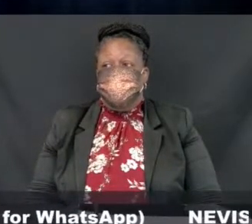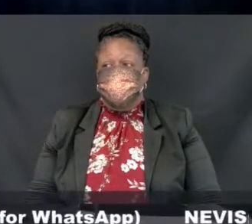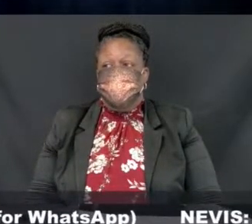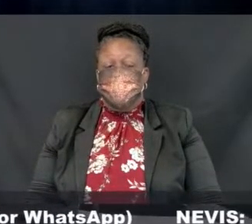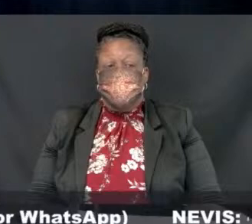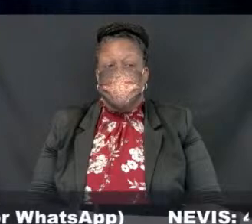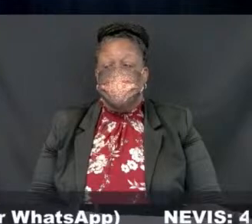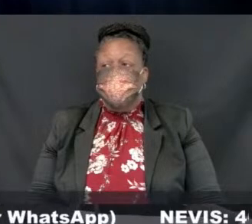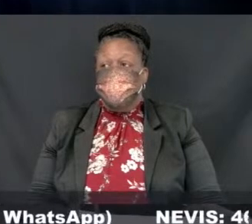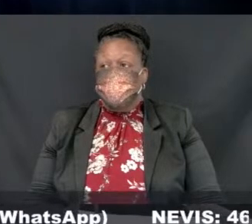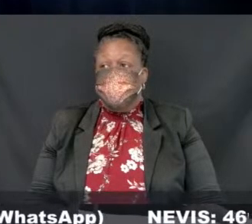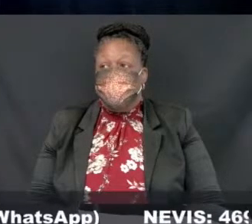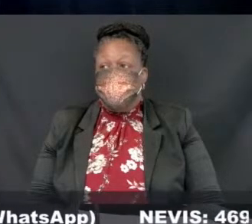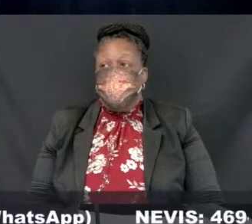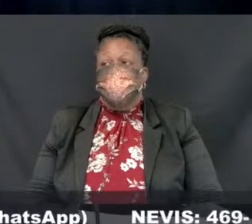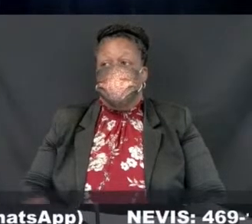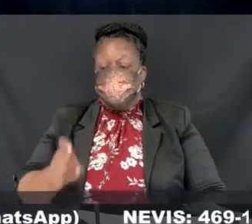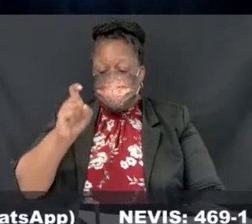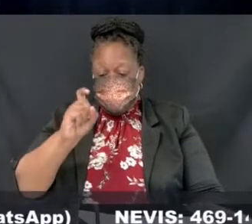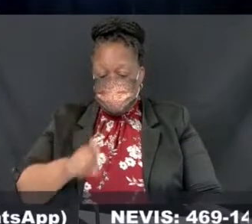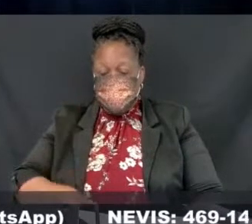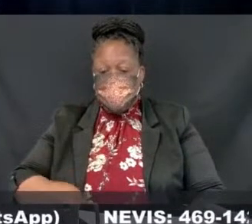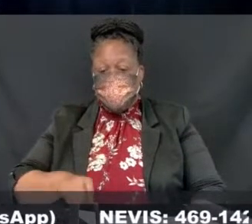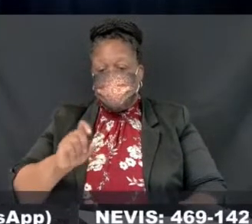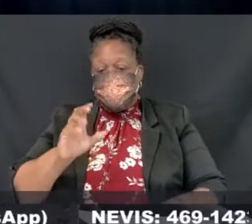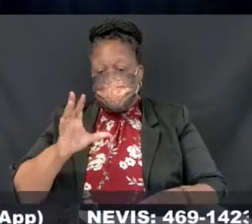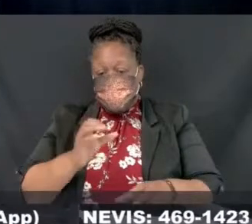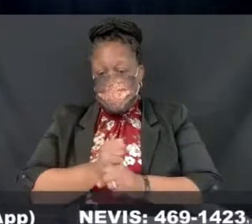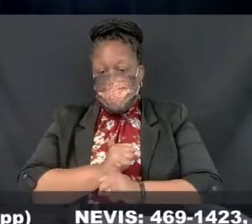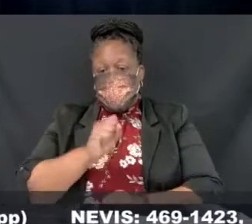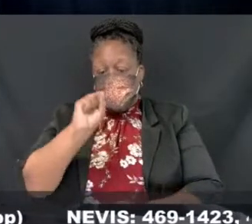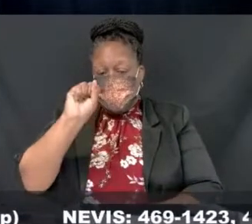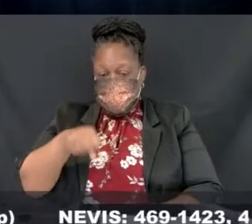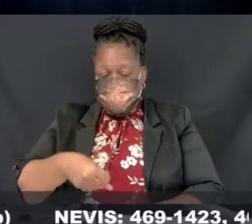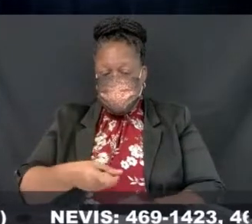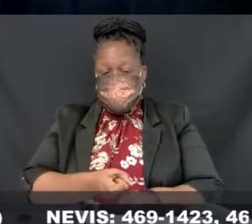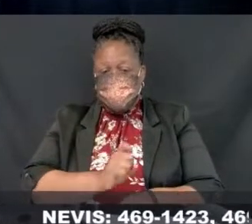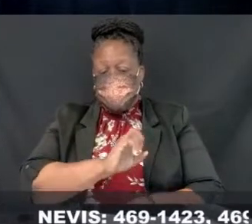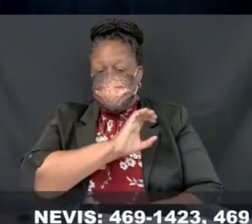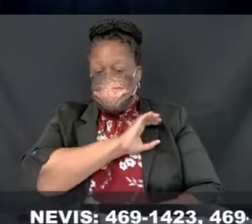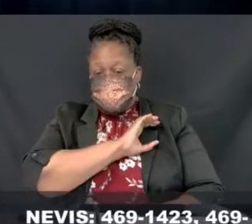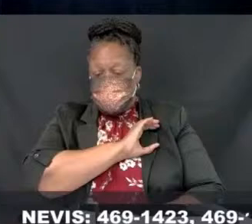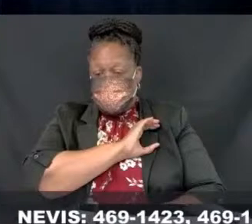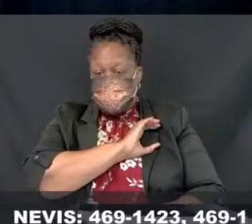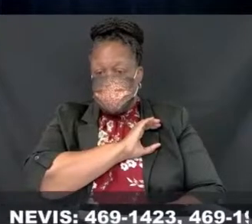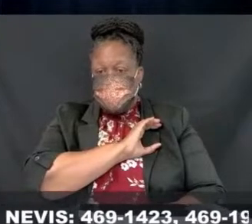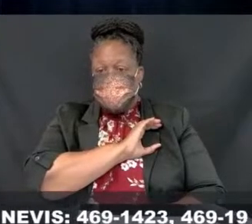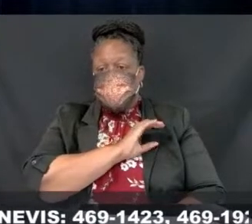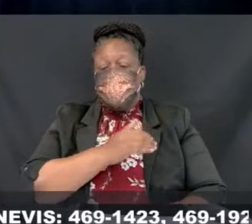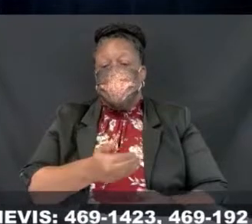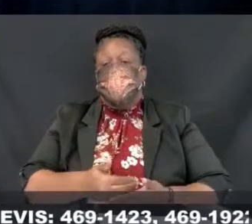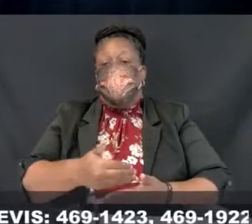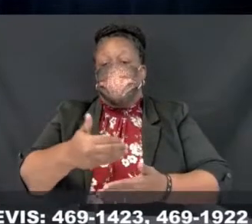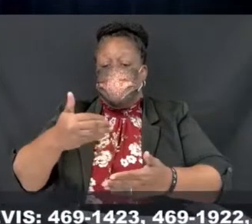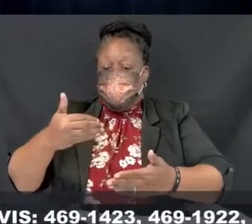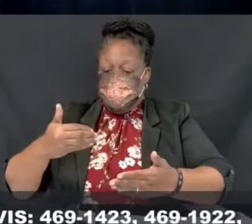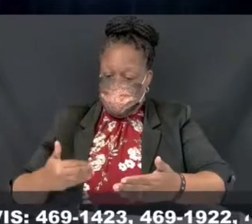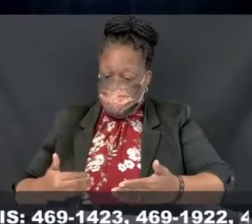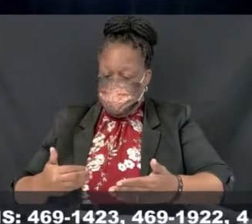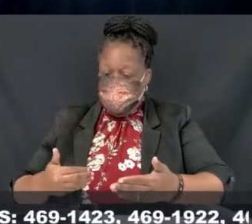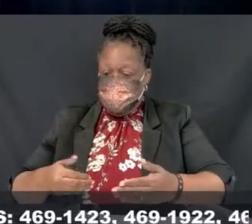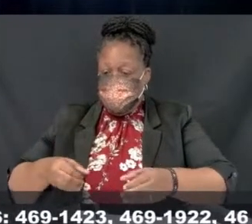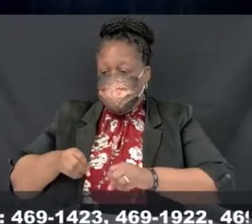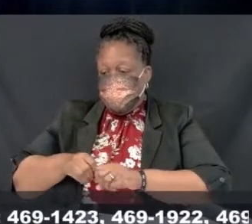say that events must be approved before organizers or promoters begin to advertise